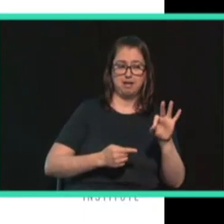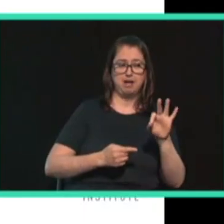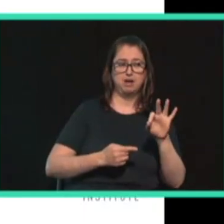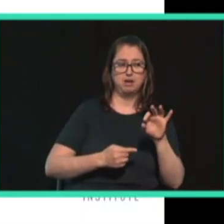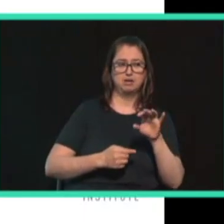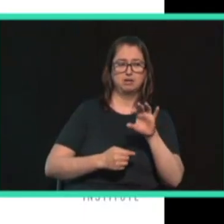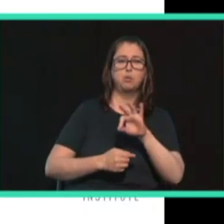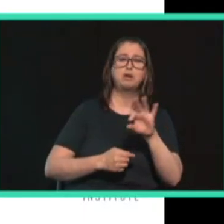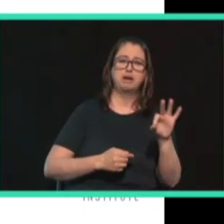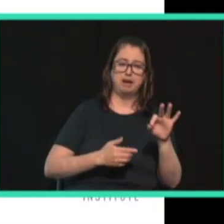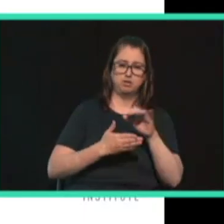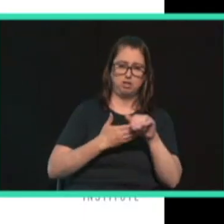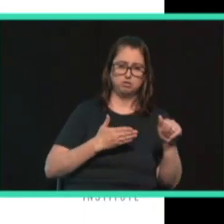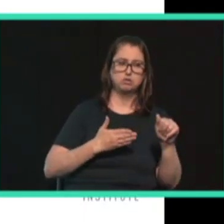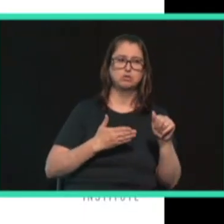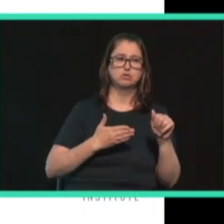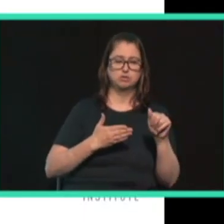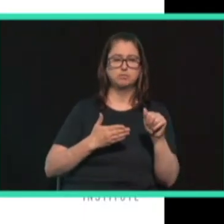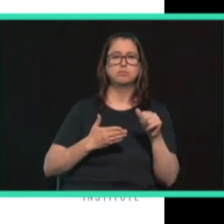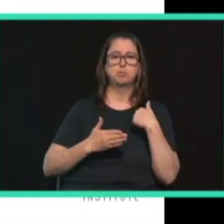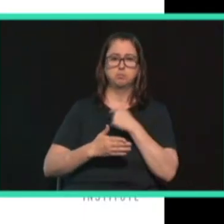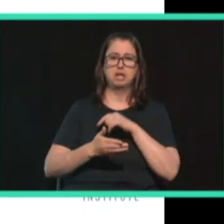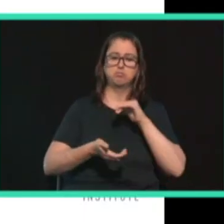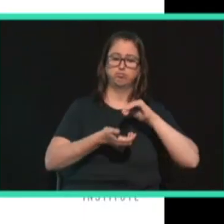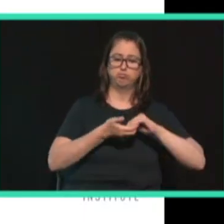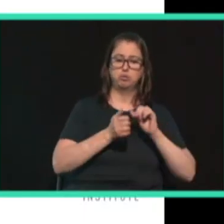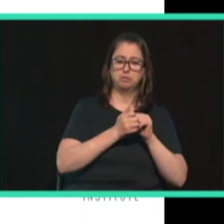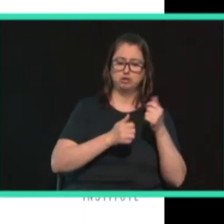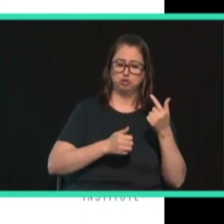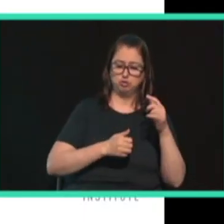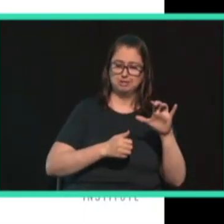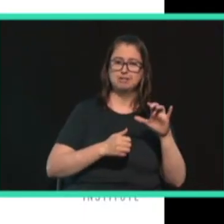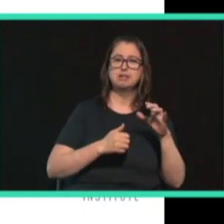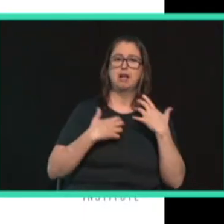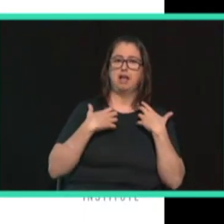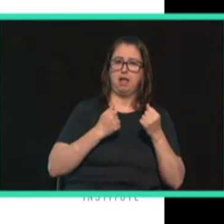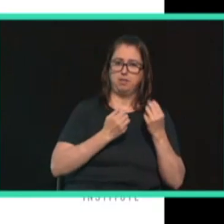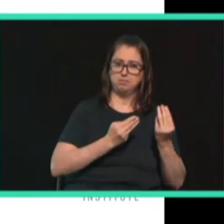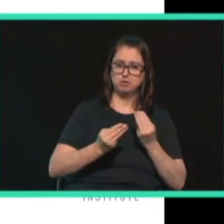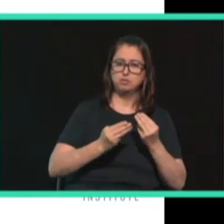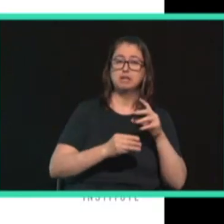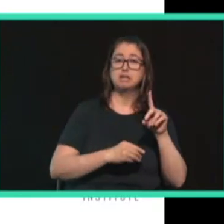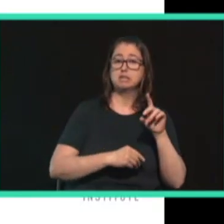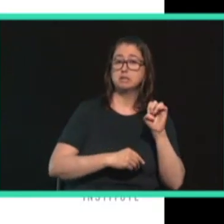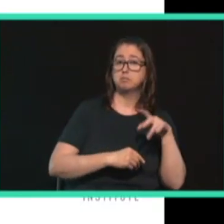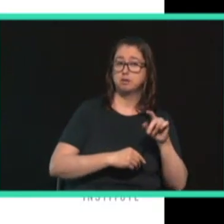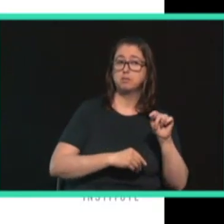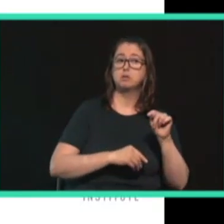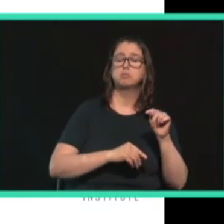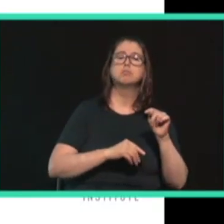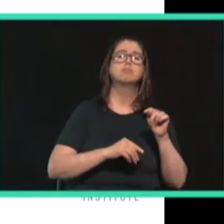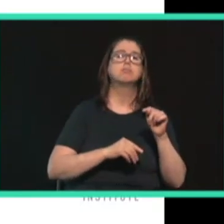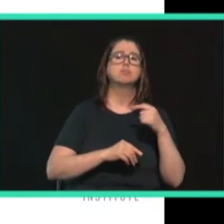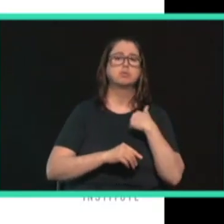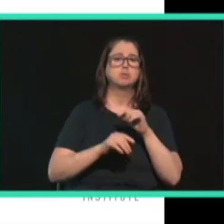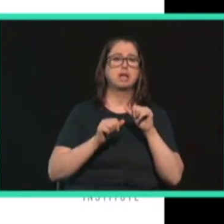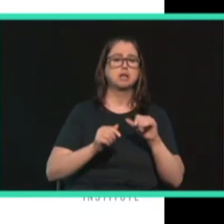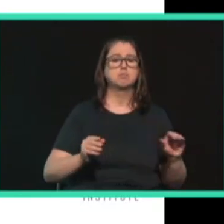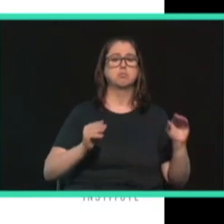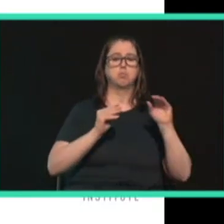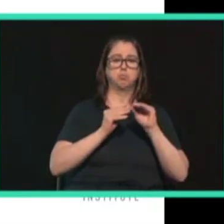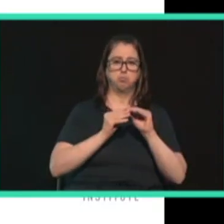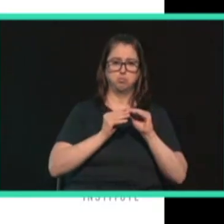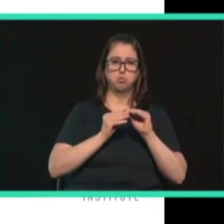can work in partnership with the GC Health Ministries Department and put additional resources that can